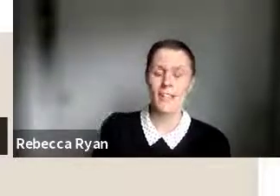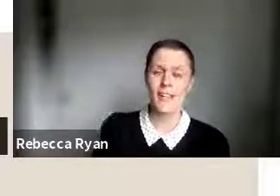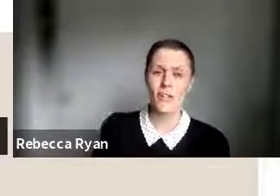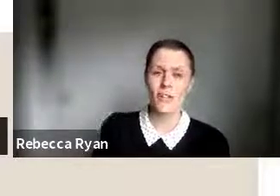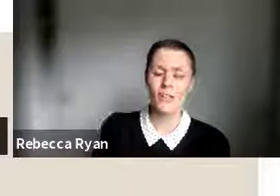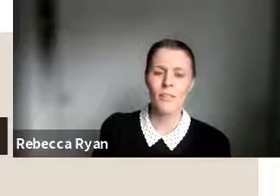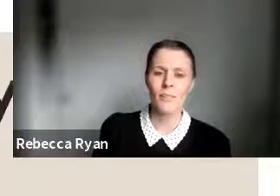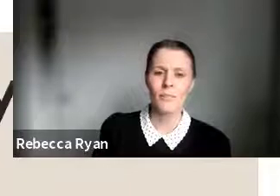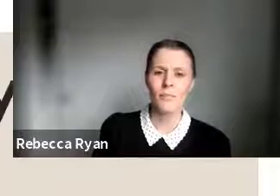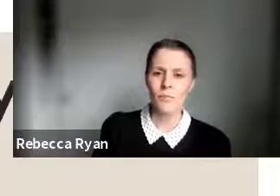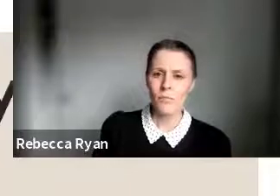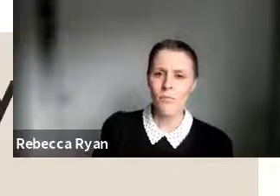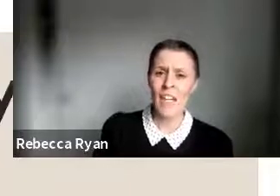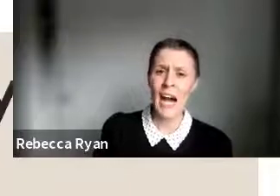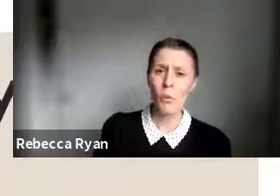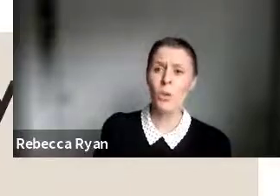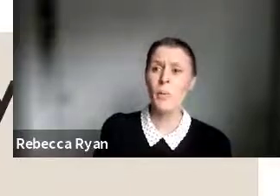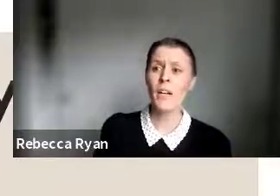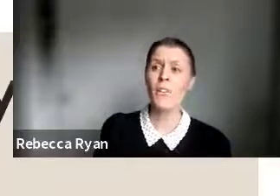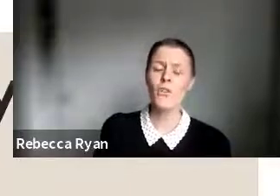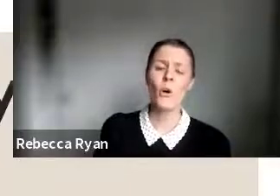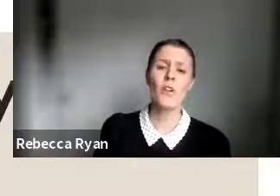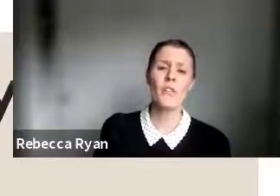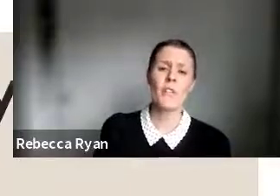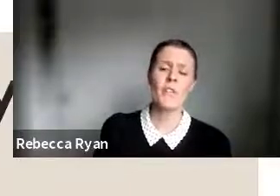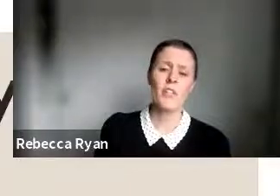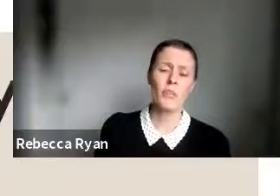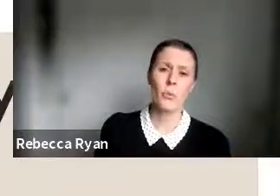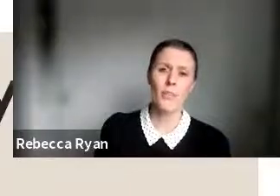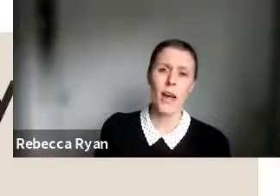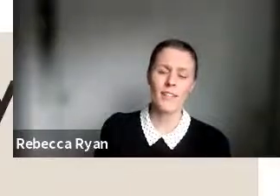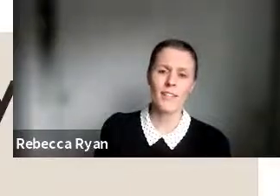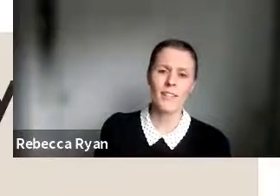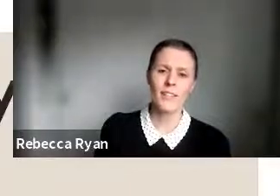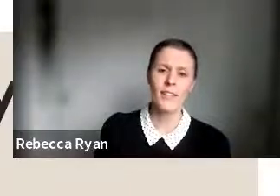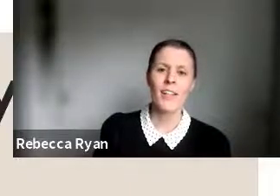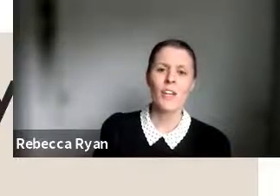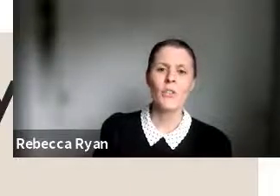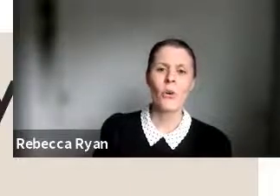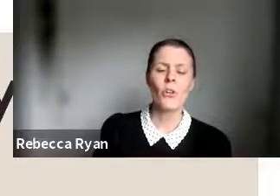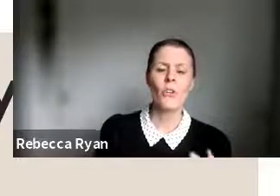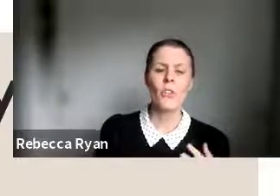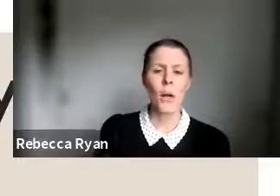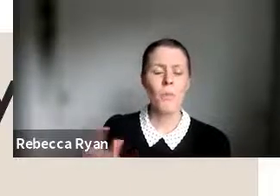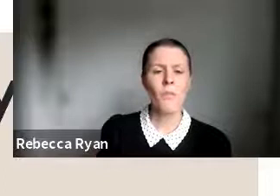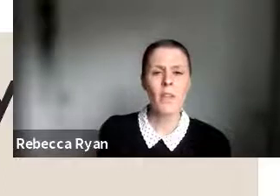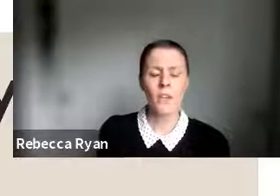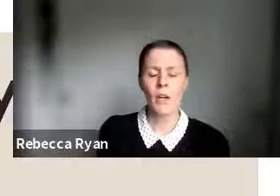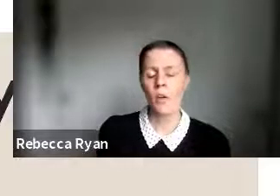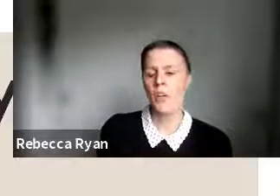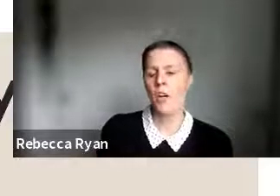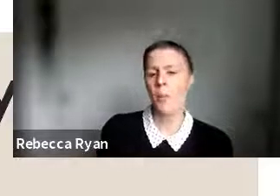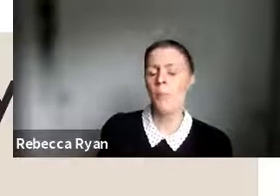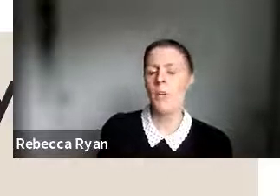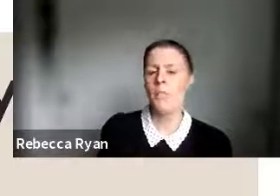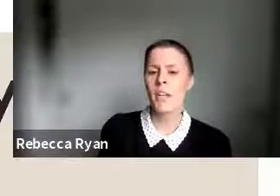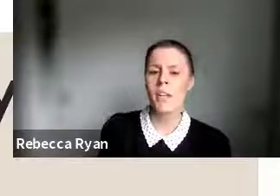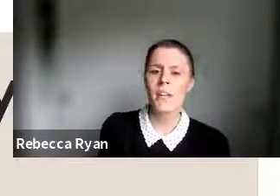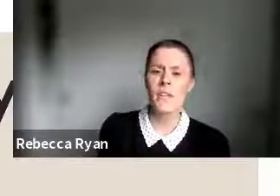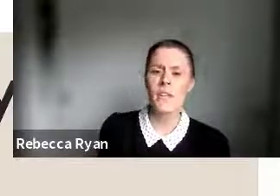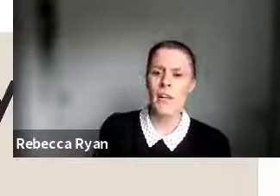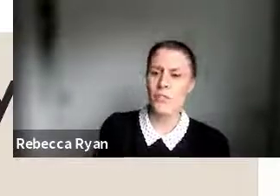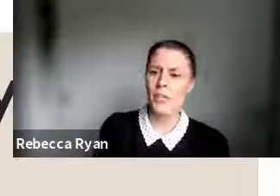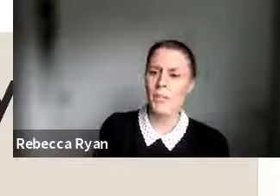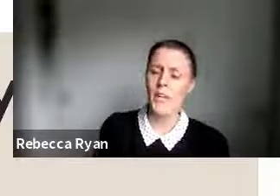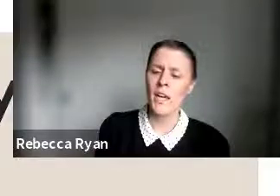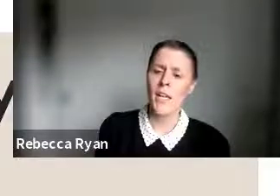get a vaccination. How will Americans know if there are safety issues with vaccines? So there's a couple of things that I want to talk about briefly.